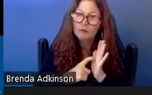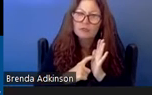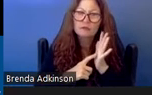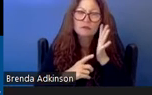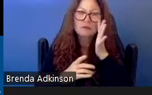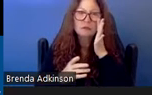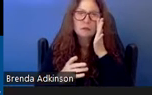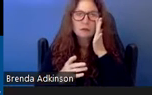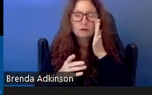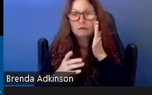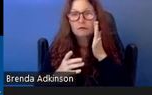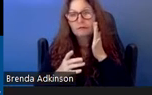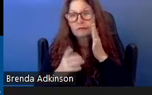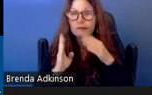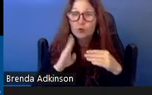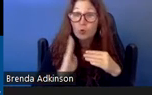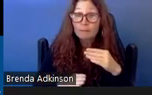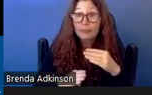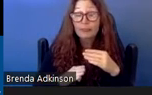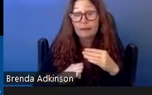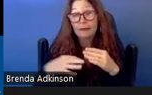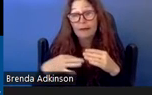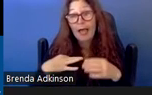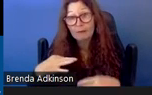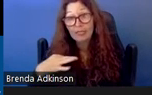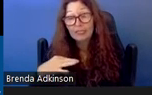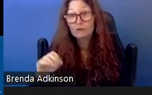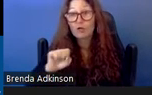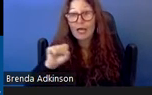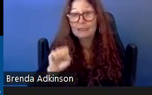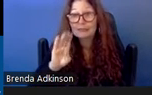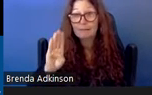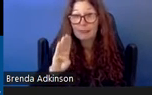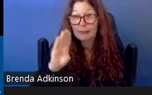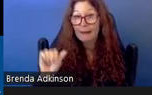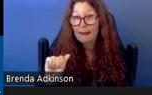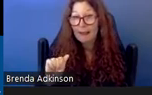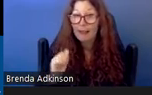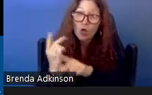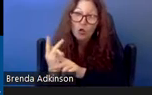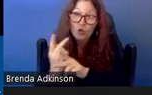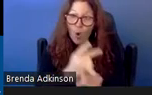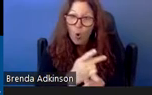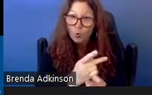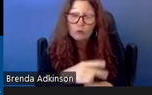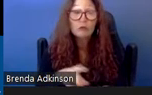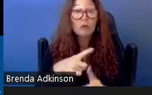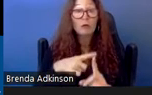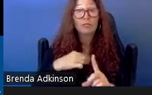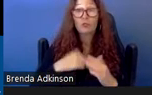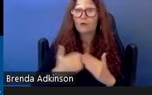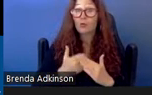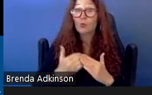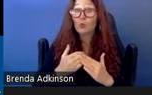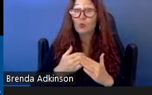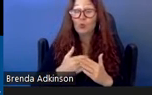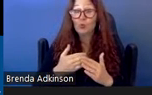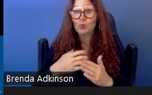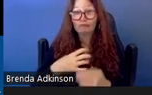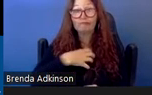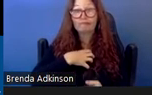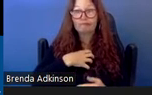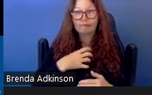small business administration loan. We also created a new appeal document request letter. And this